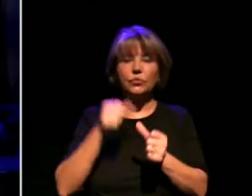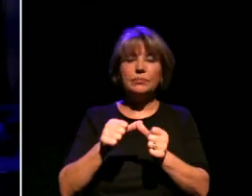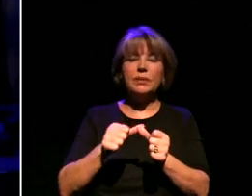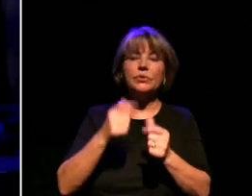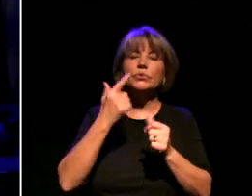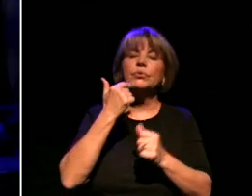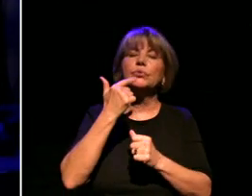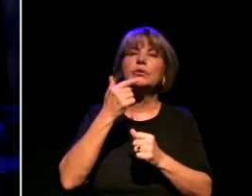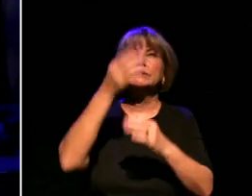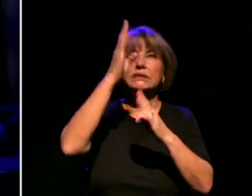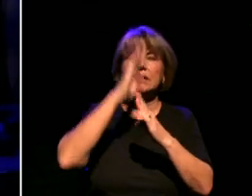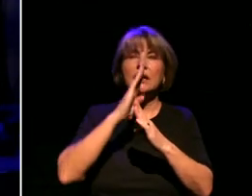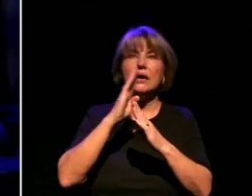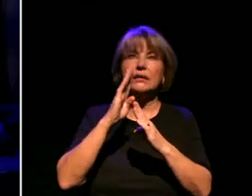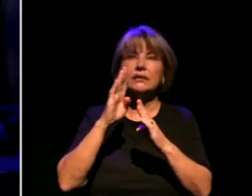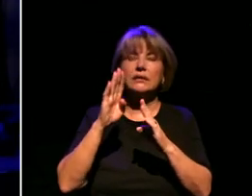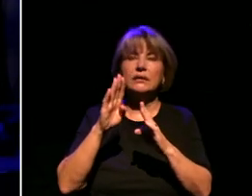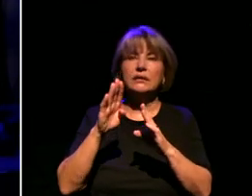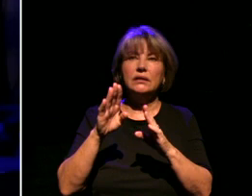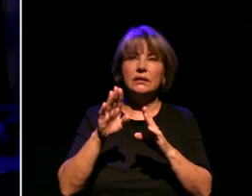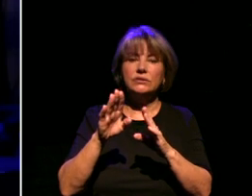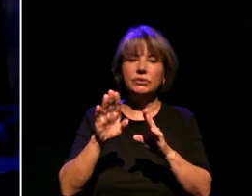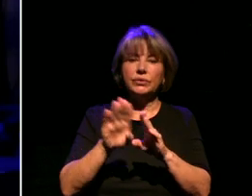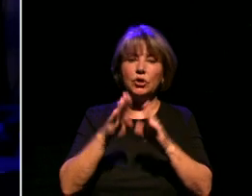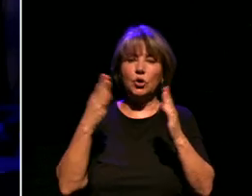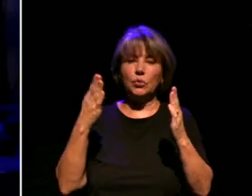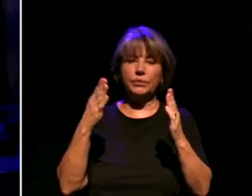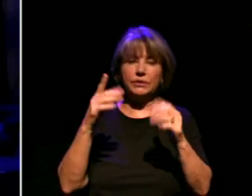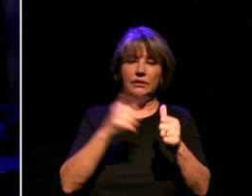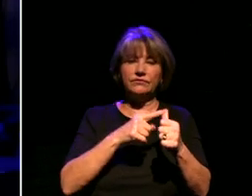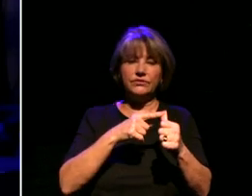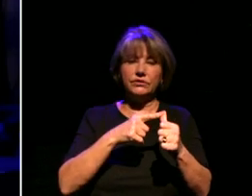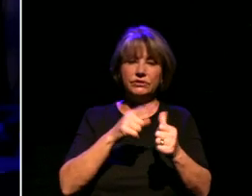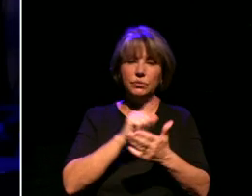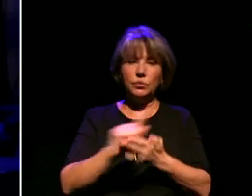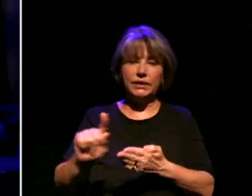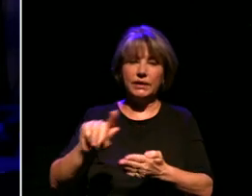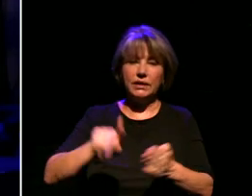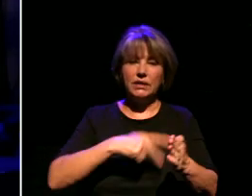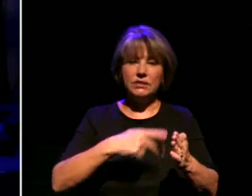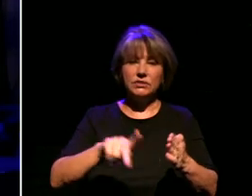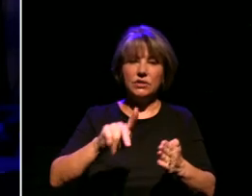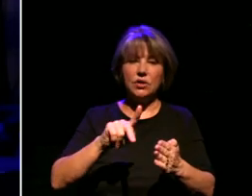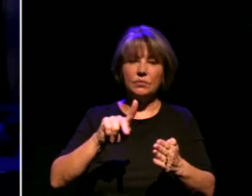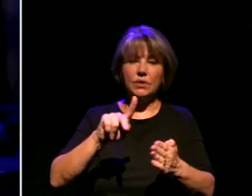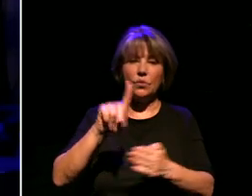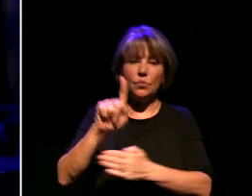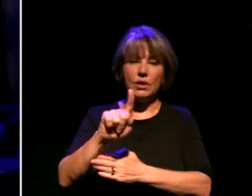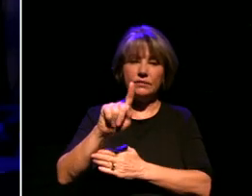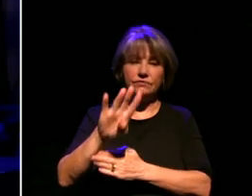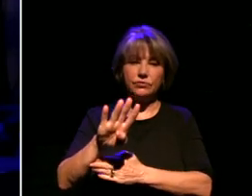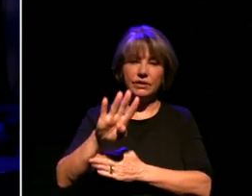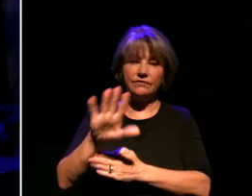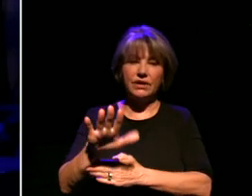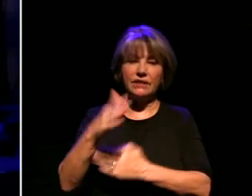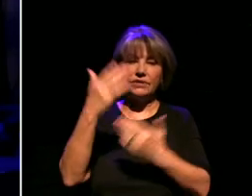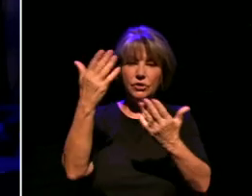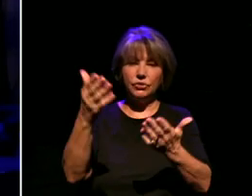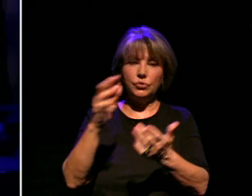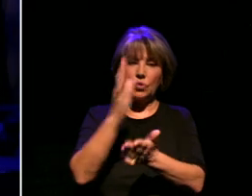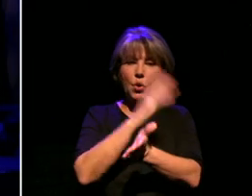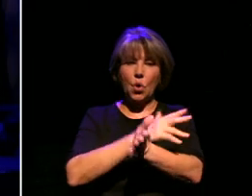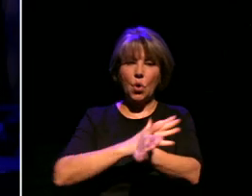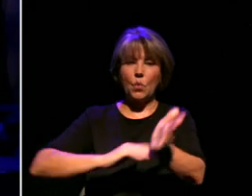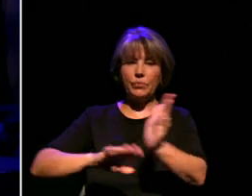God. And we opened up in our first week where we looked at Psalm 145. You open your hand, you satisfy the desire